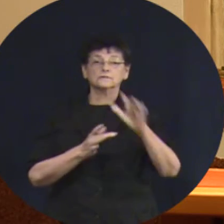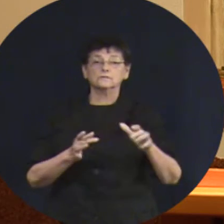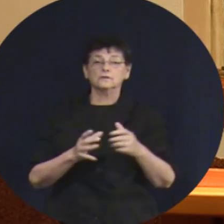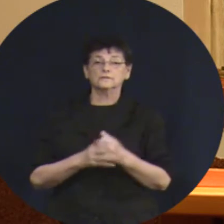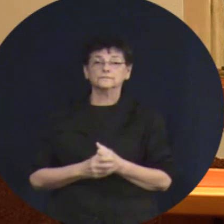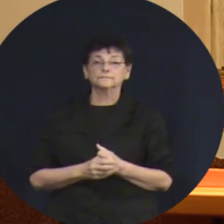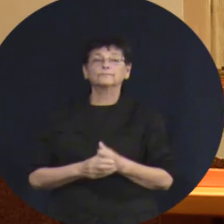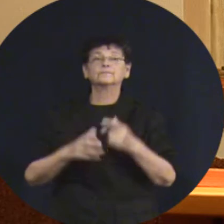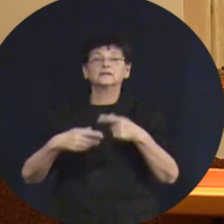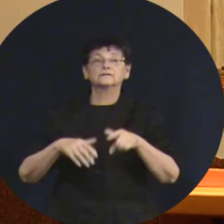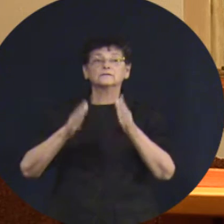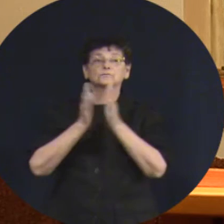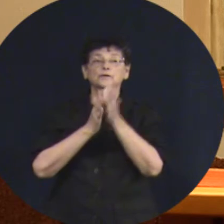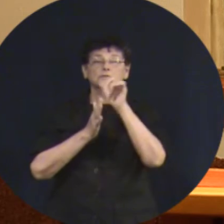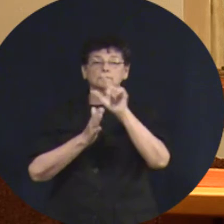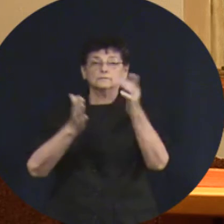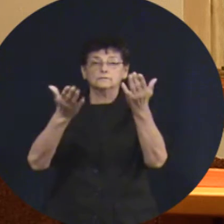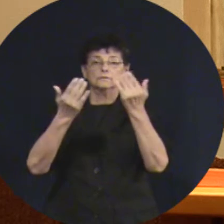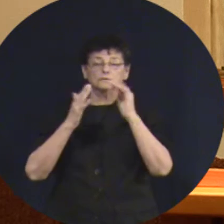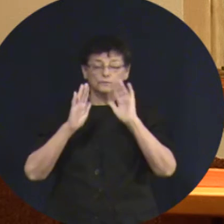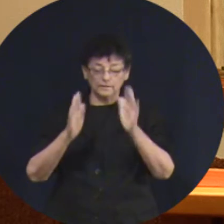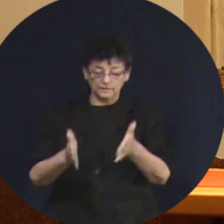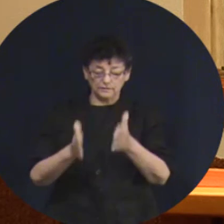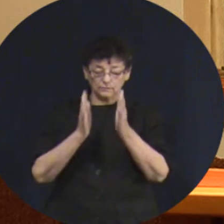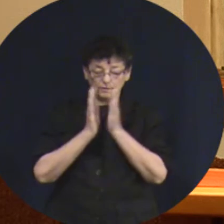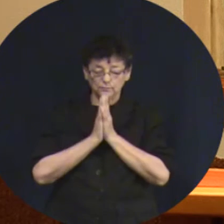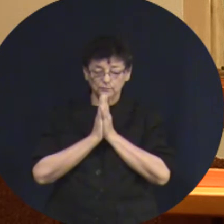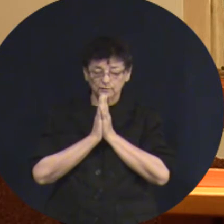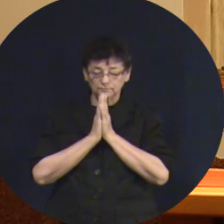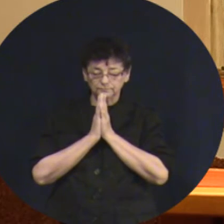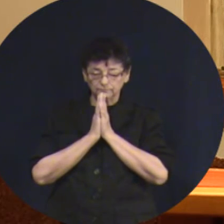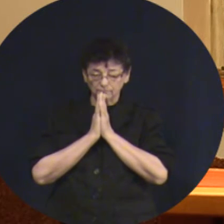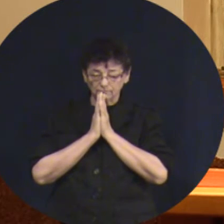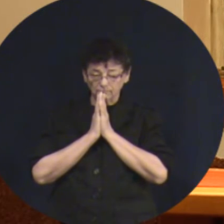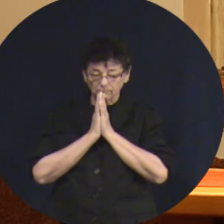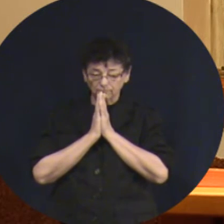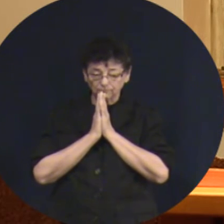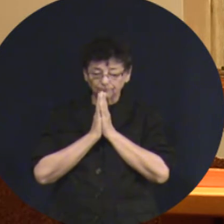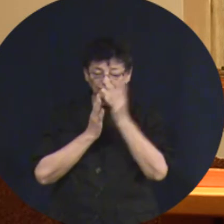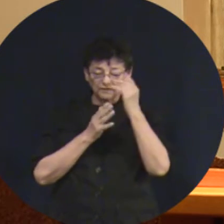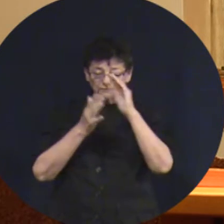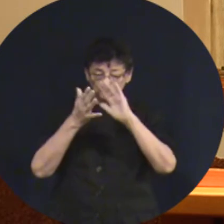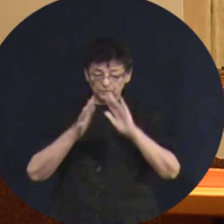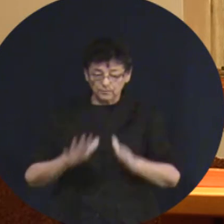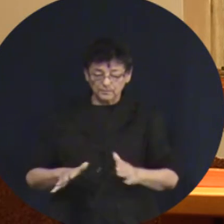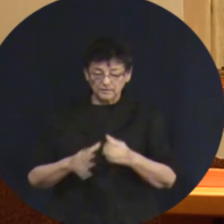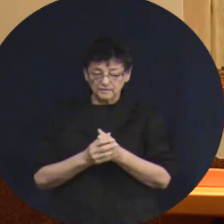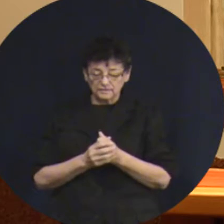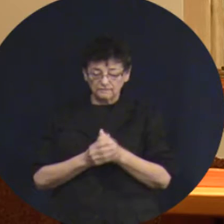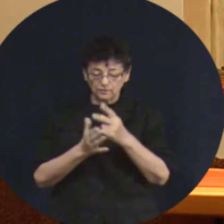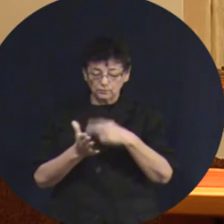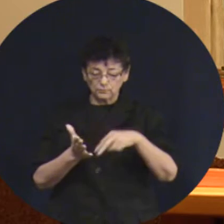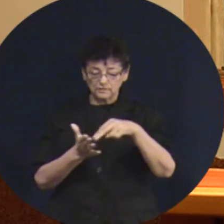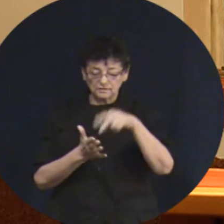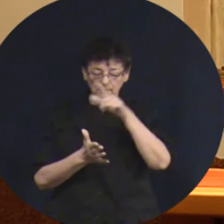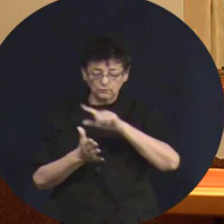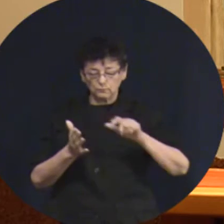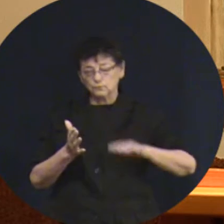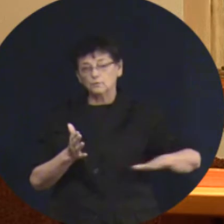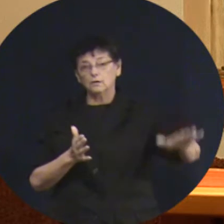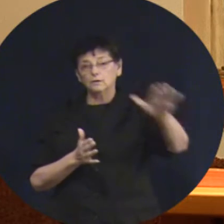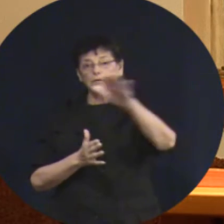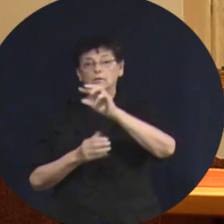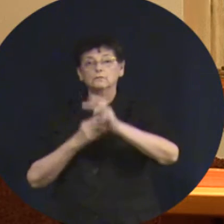Christ, let us pray to the Lord. Lord, hear our prayers. For the peace of our risen Lord throughout all